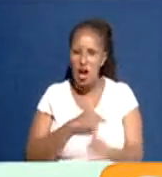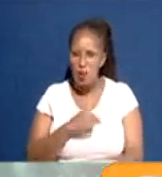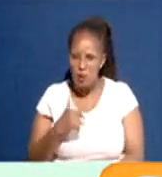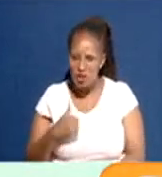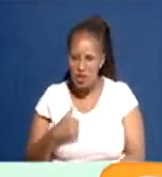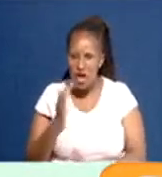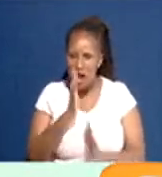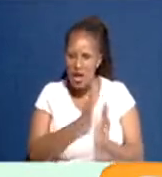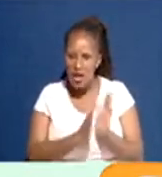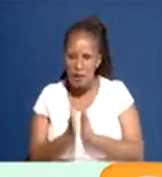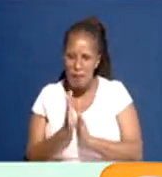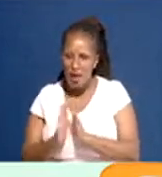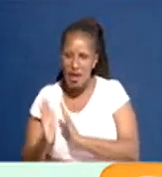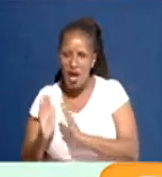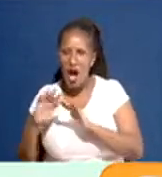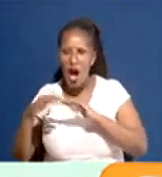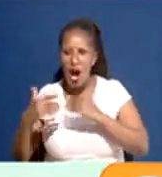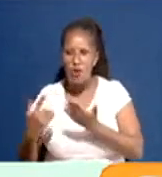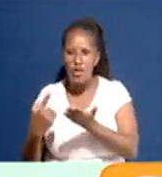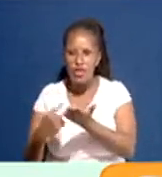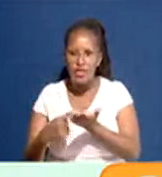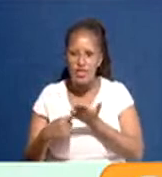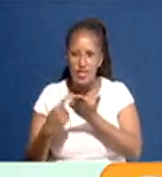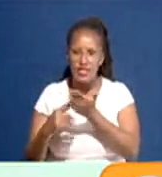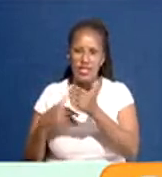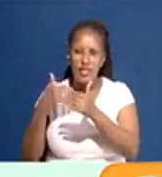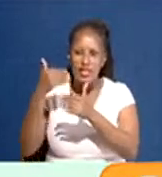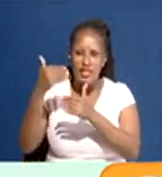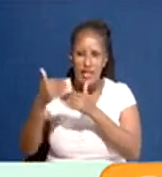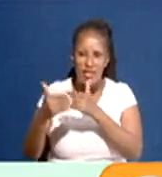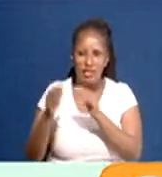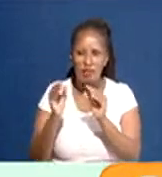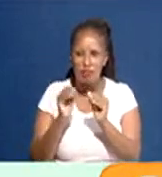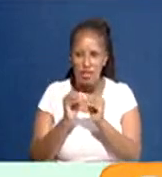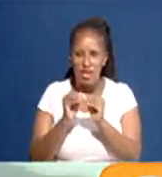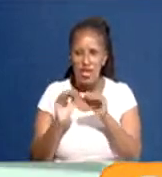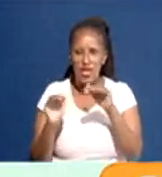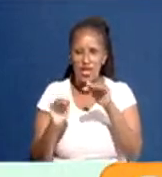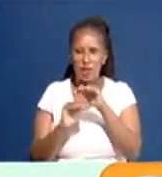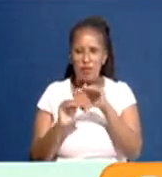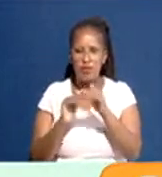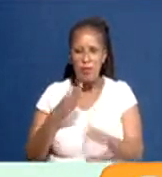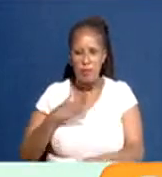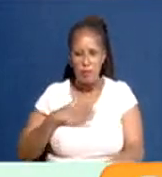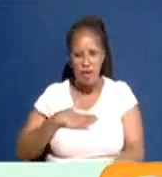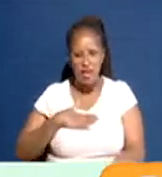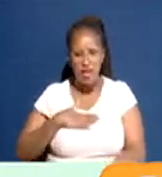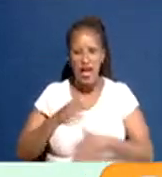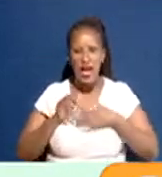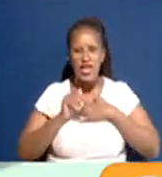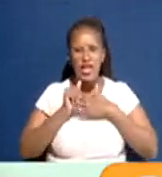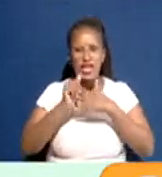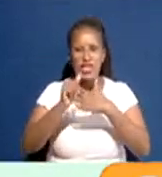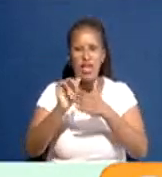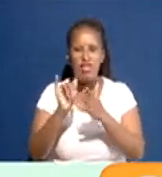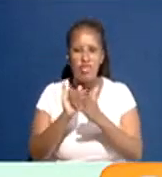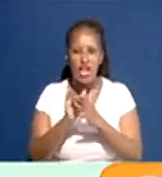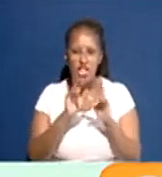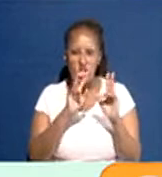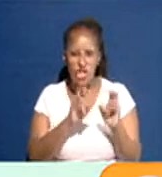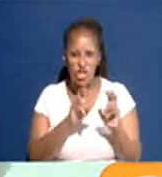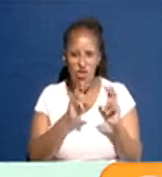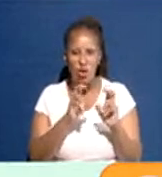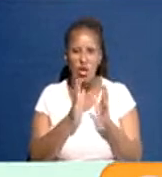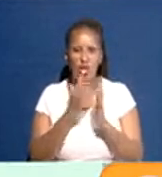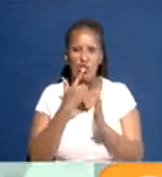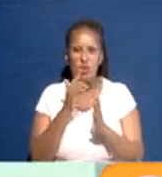anapanga, we are going to discuss in the next cabinet. My deputy here is going to lead that charge so that